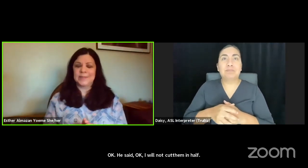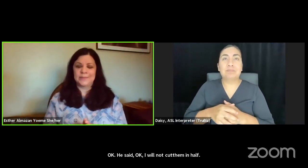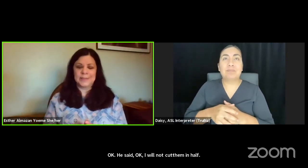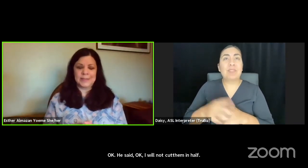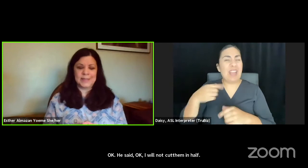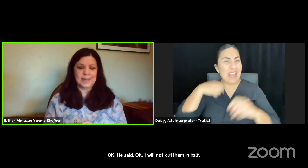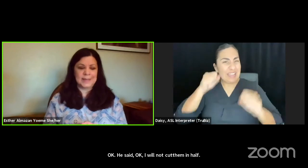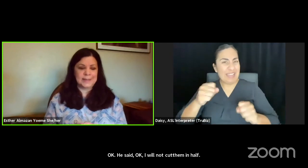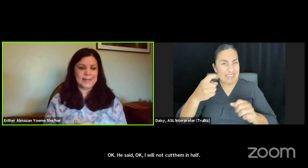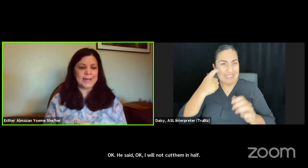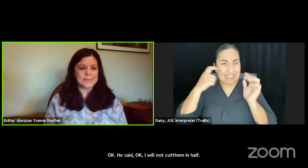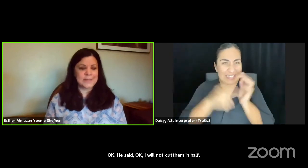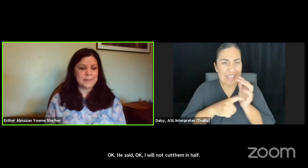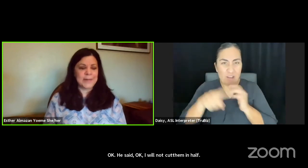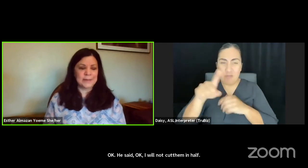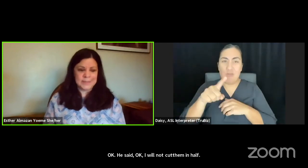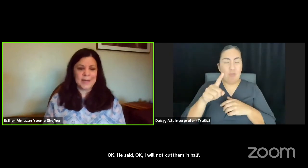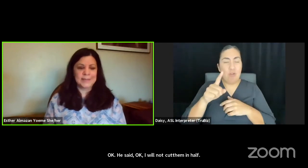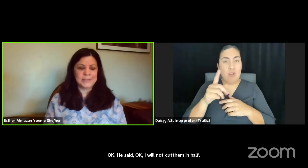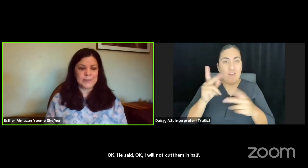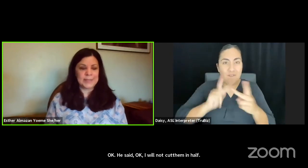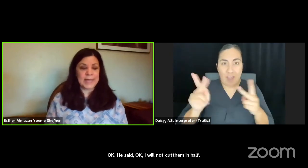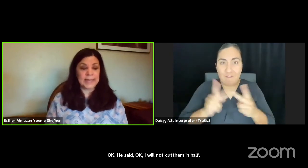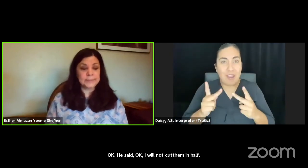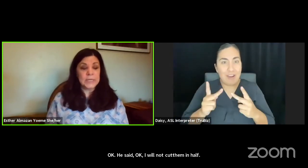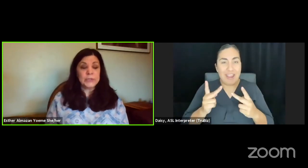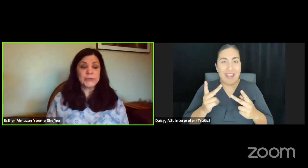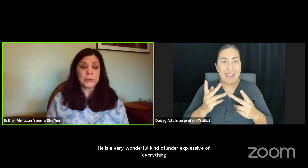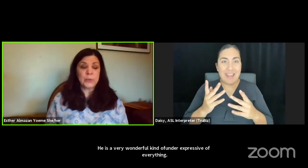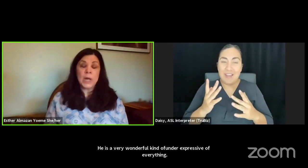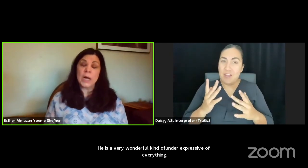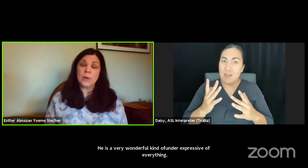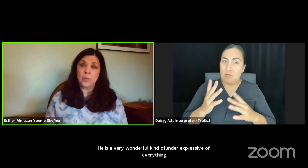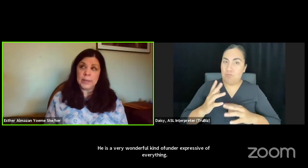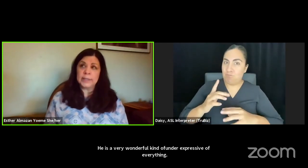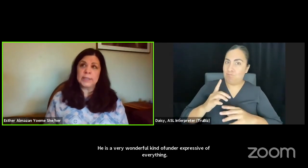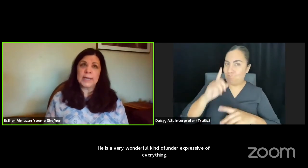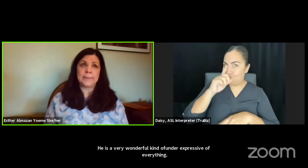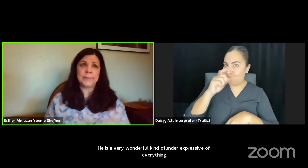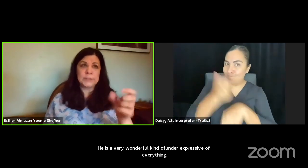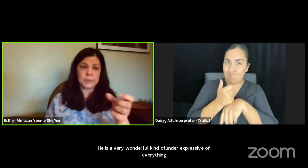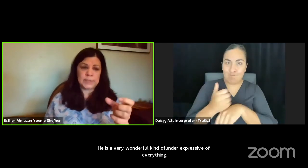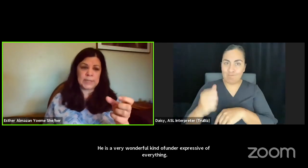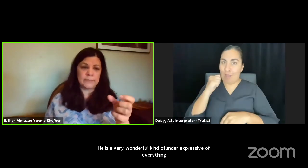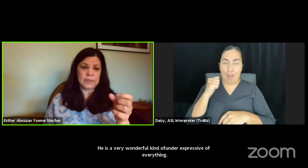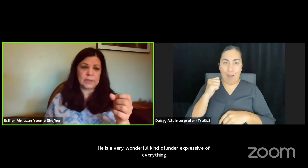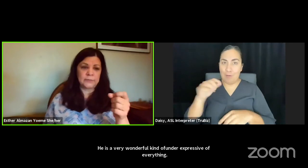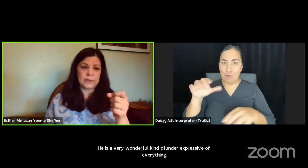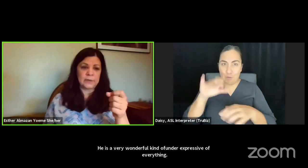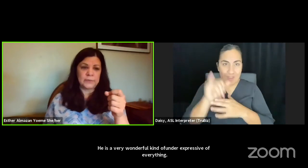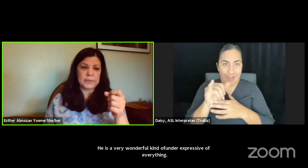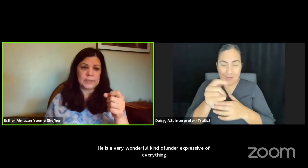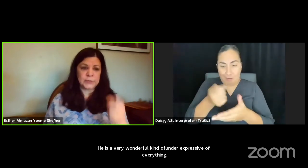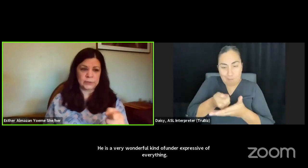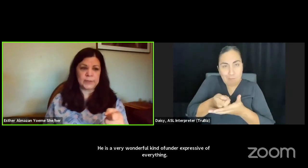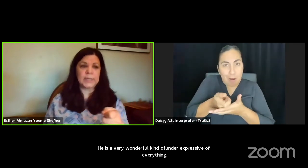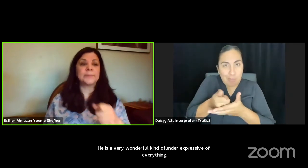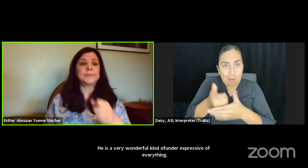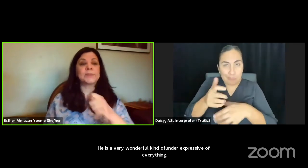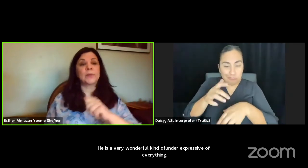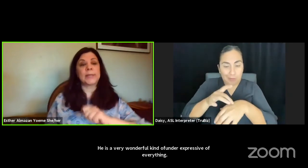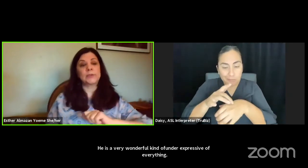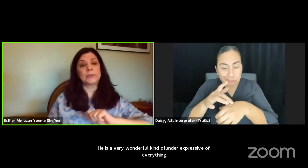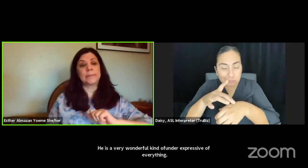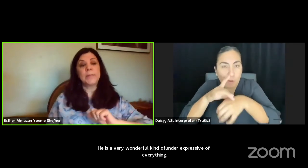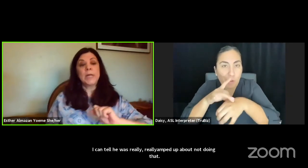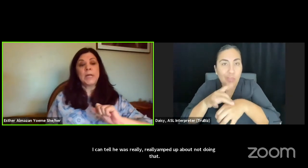he was really, really amped up about not doing that. So one thing that happened is we didn't have enough of the serving